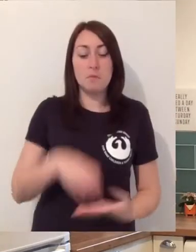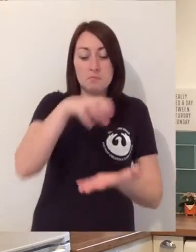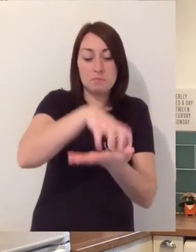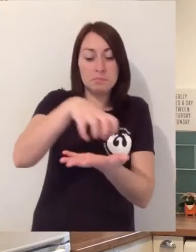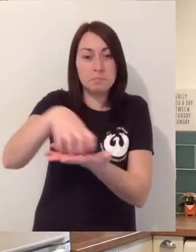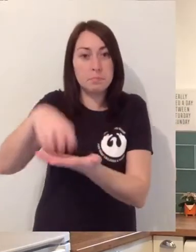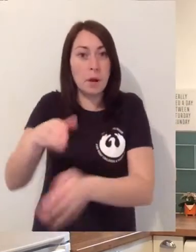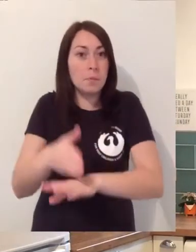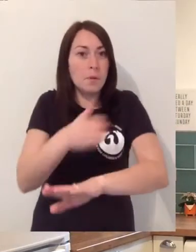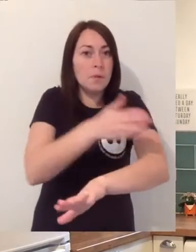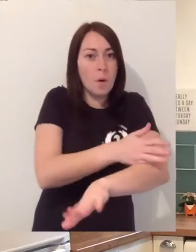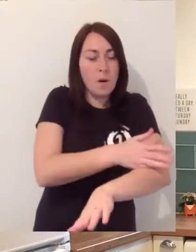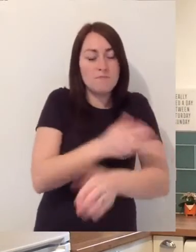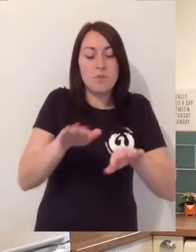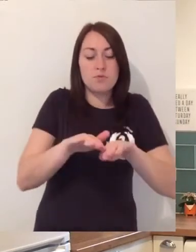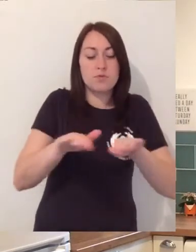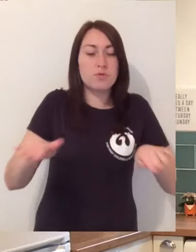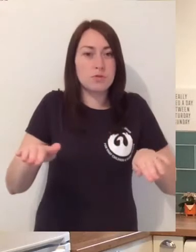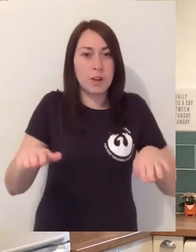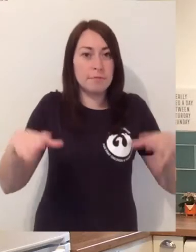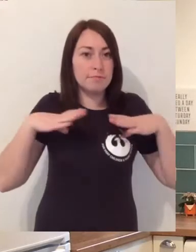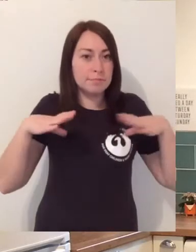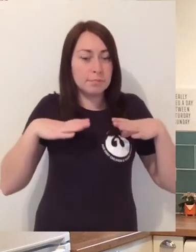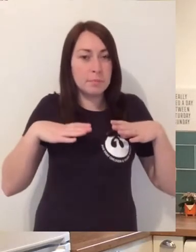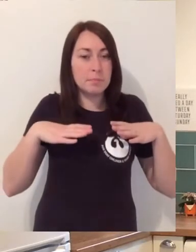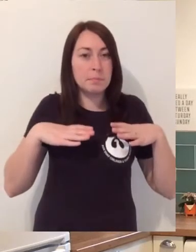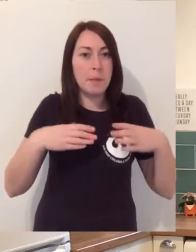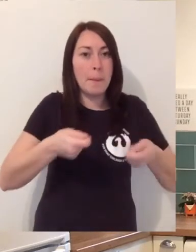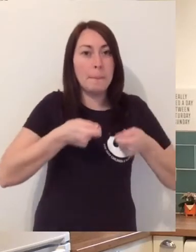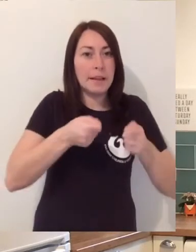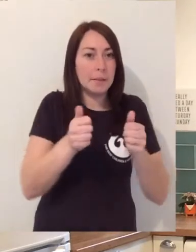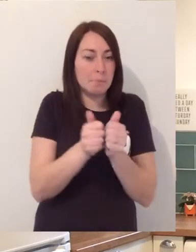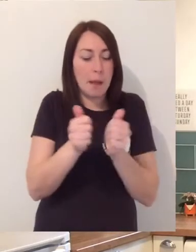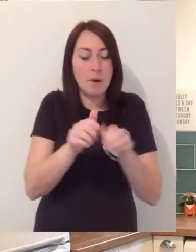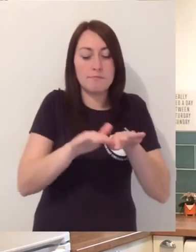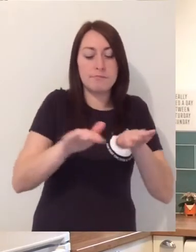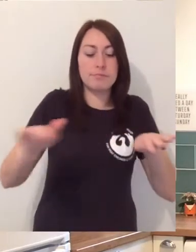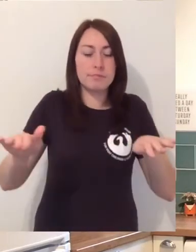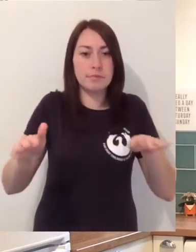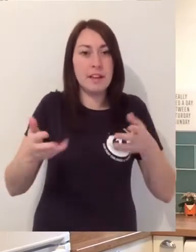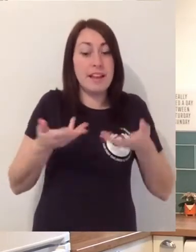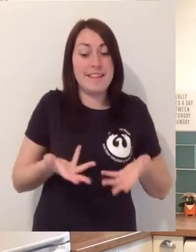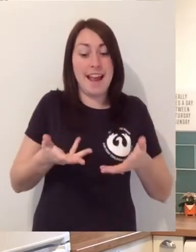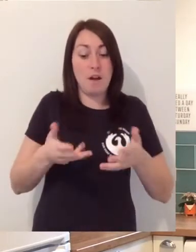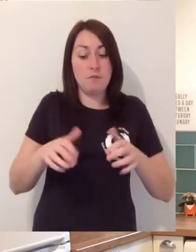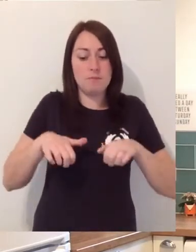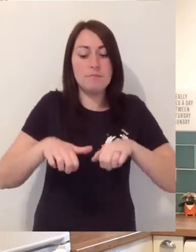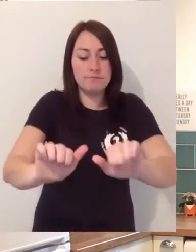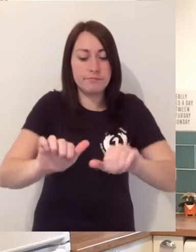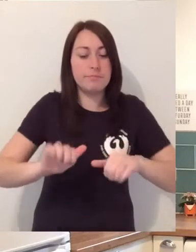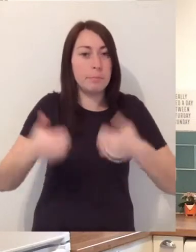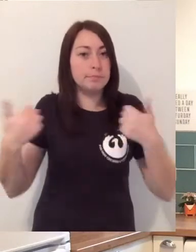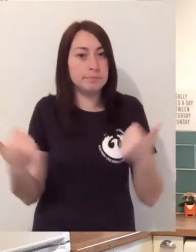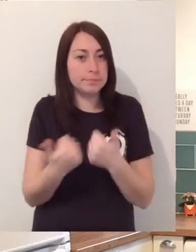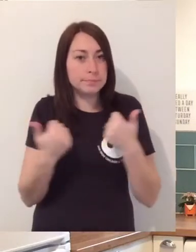So just before cutting them out, you want to get your tray ready. I've just put some baking paper on top. I've rolled out my dough nice and thin,